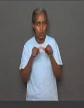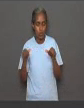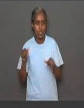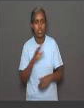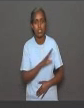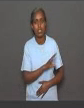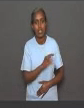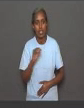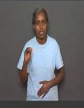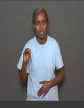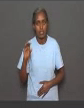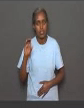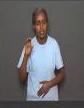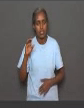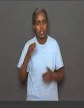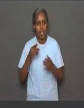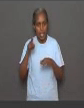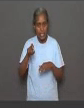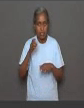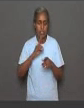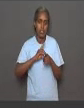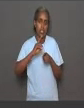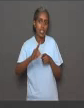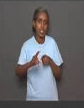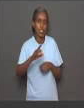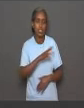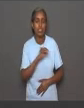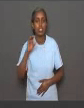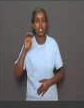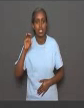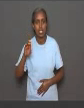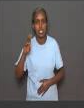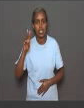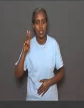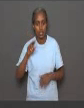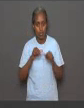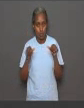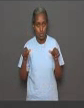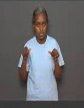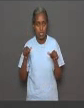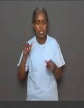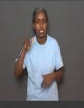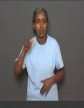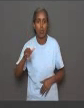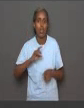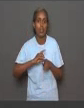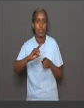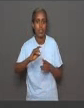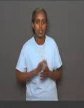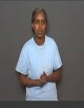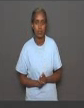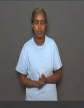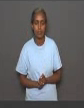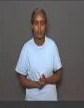units in the x direction and c units in the y direction.